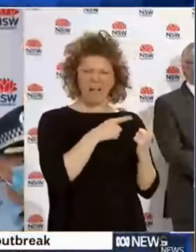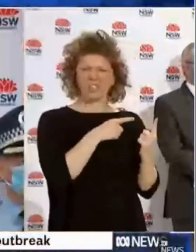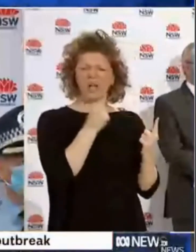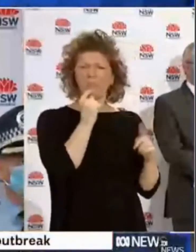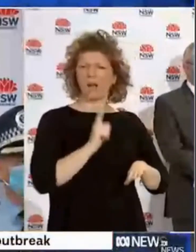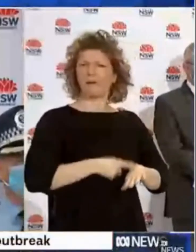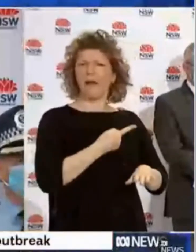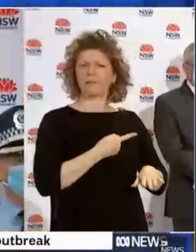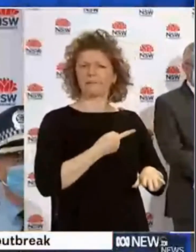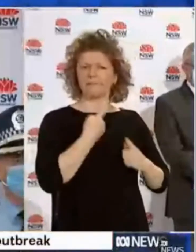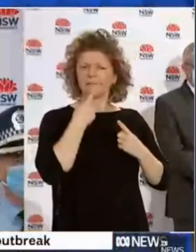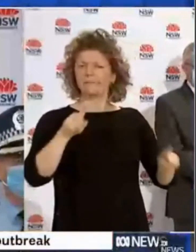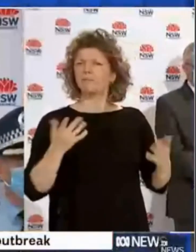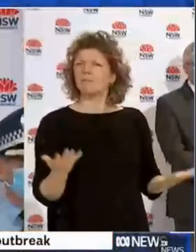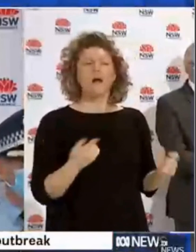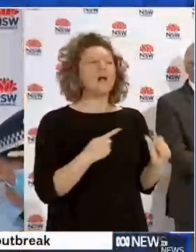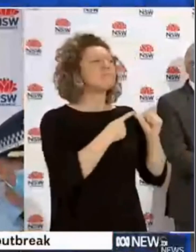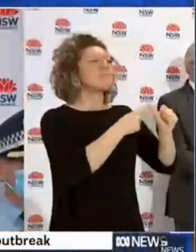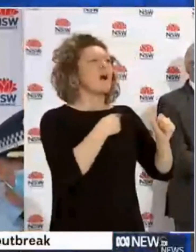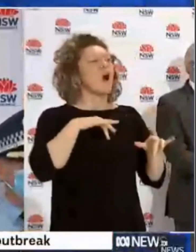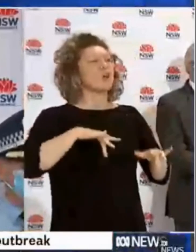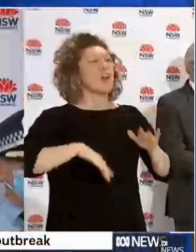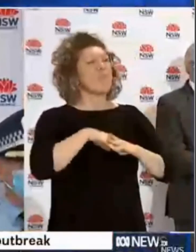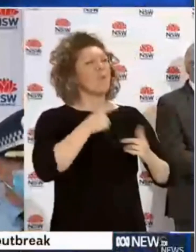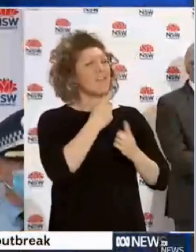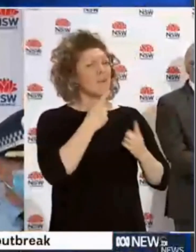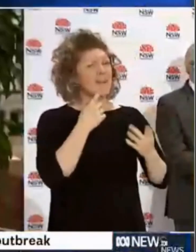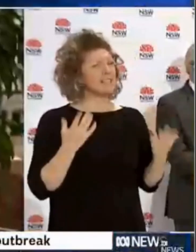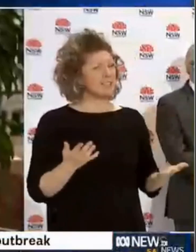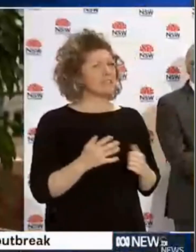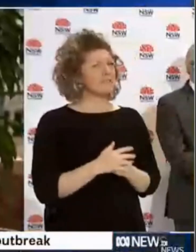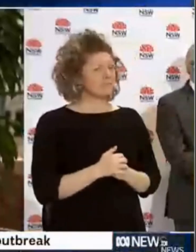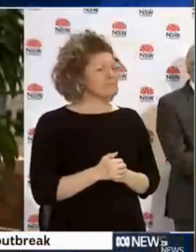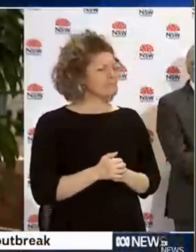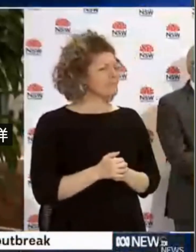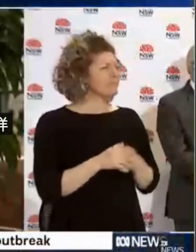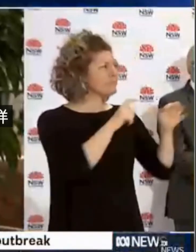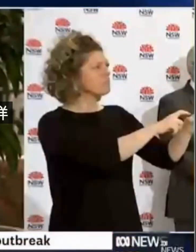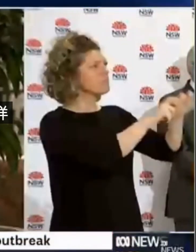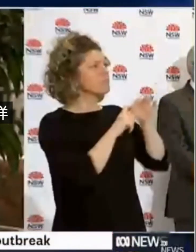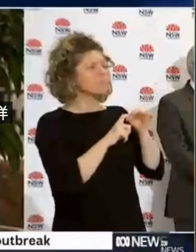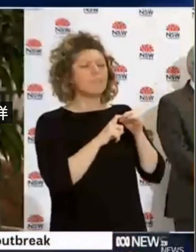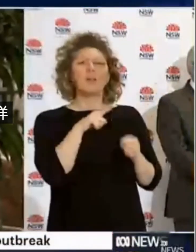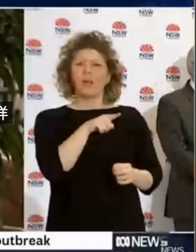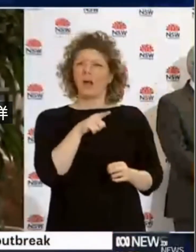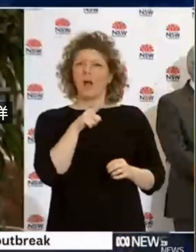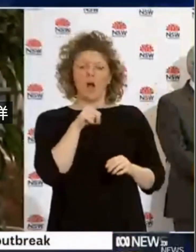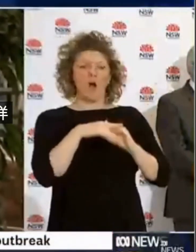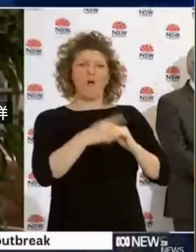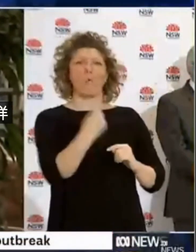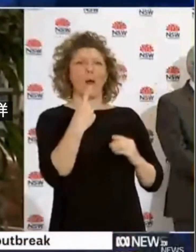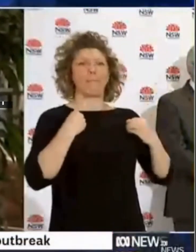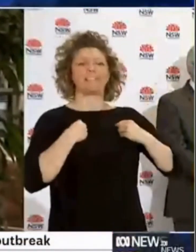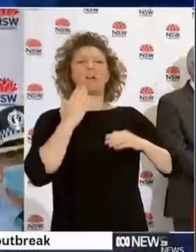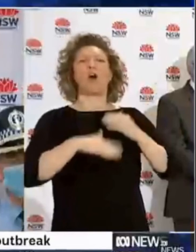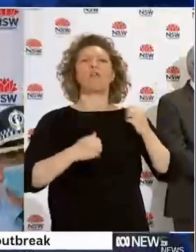get back to you about that one. I'm sorry. Were those workers at the freight company subject to that 3-day testing? Is that how it's been picked up, or is it